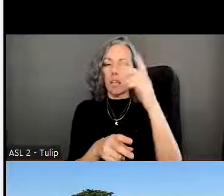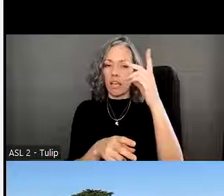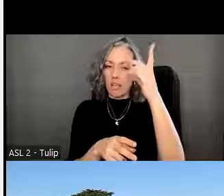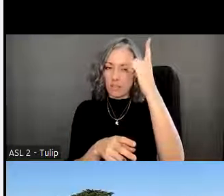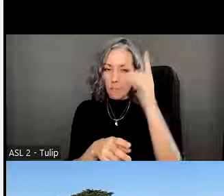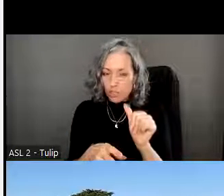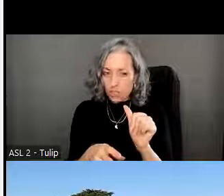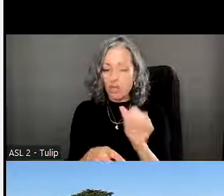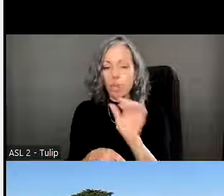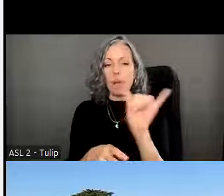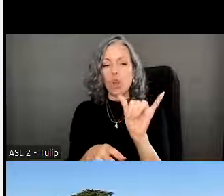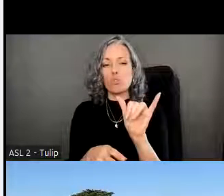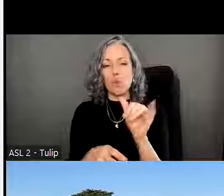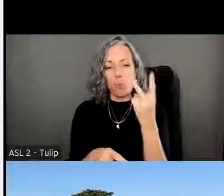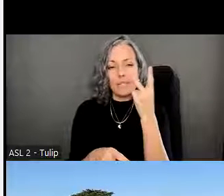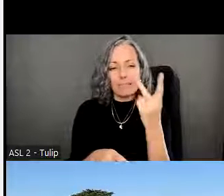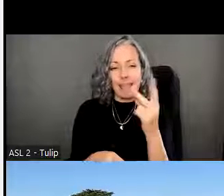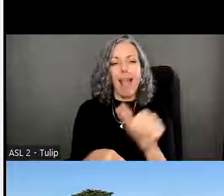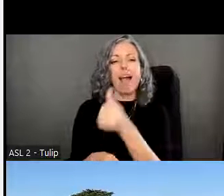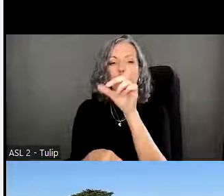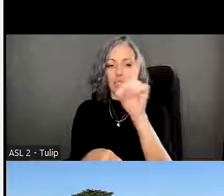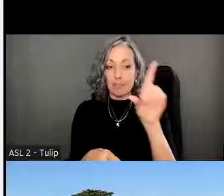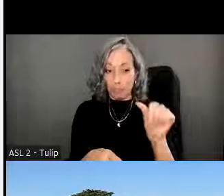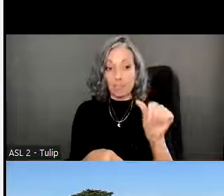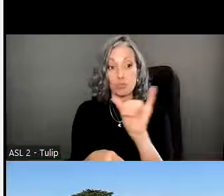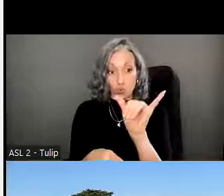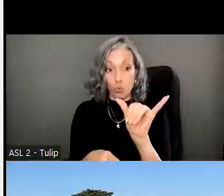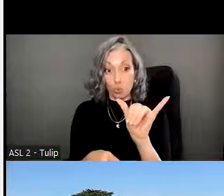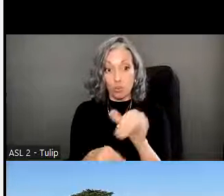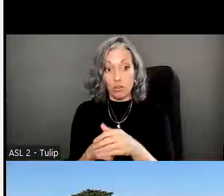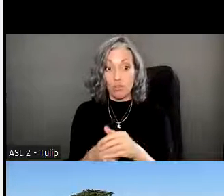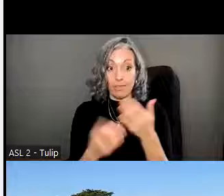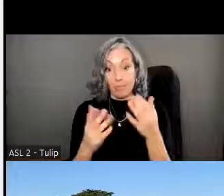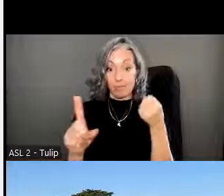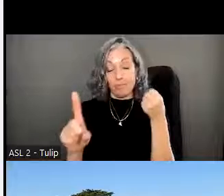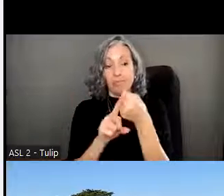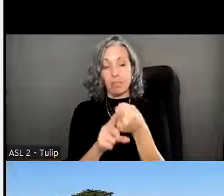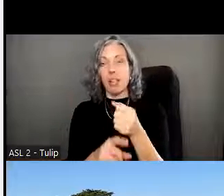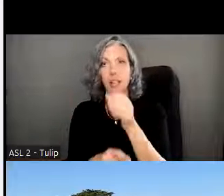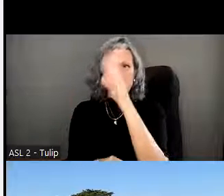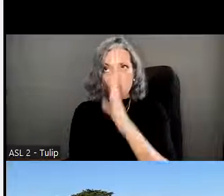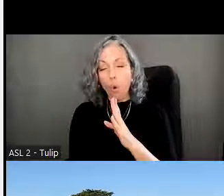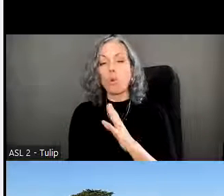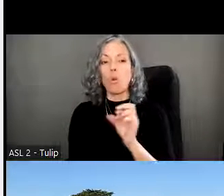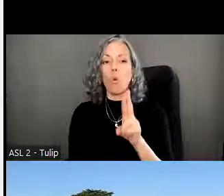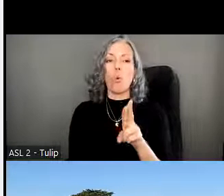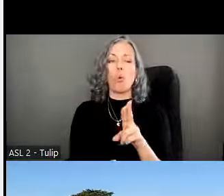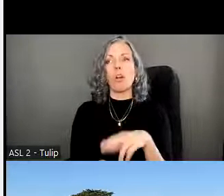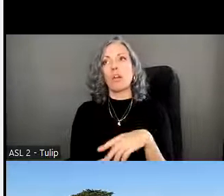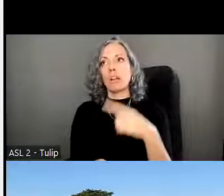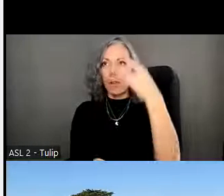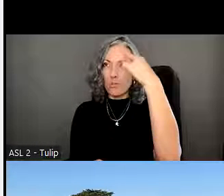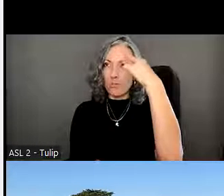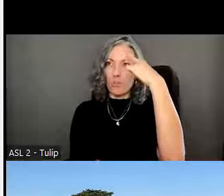deal with a lot of other disabilities that may have more sudden onset, like stroke or late in life head injuries